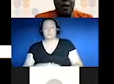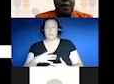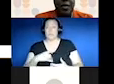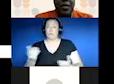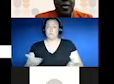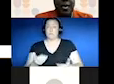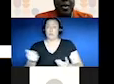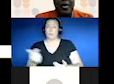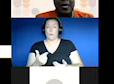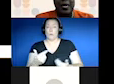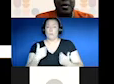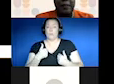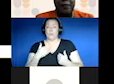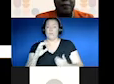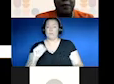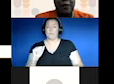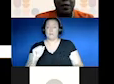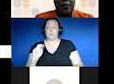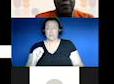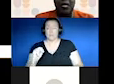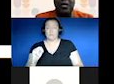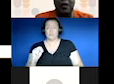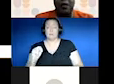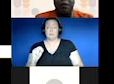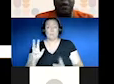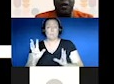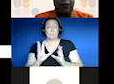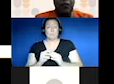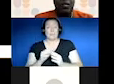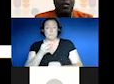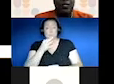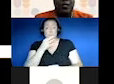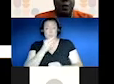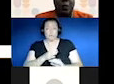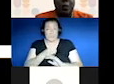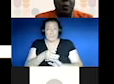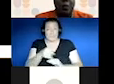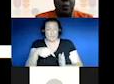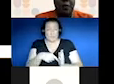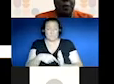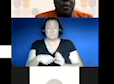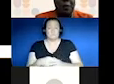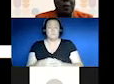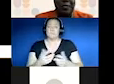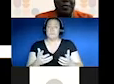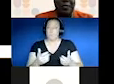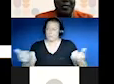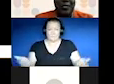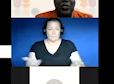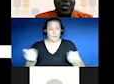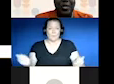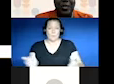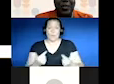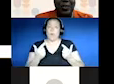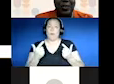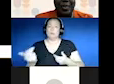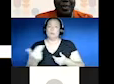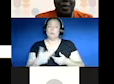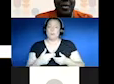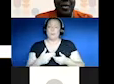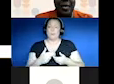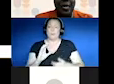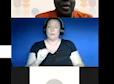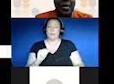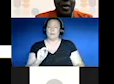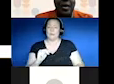everybody. We have a CAN meeting coming up right after this. And so we want to invite you all to join in our